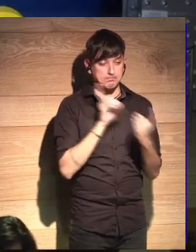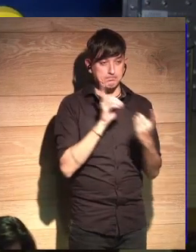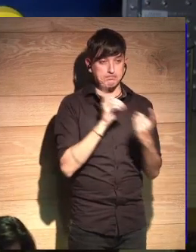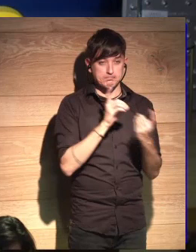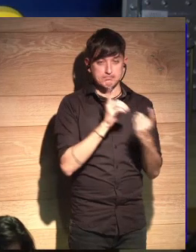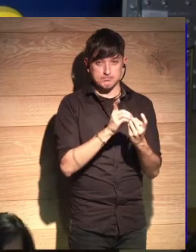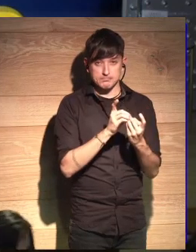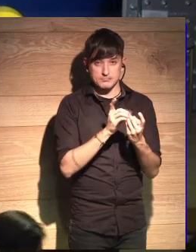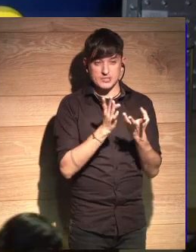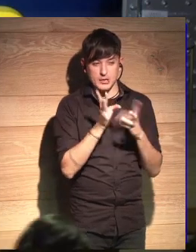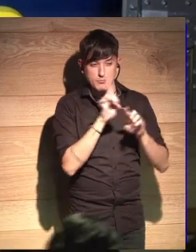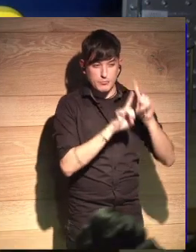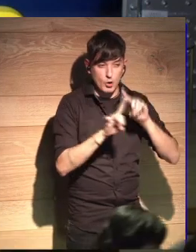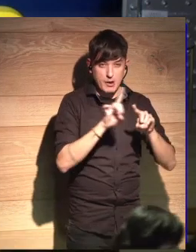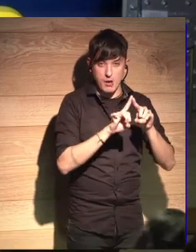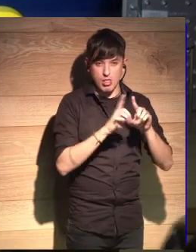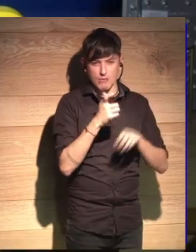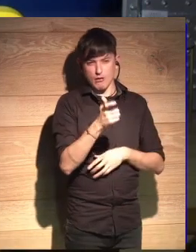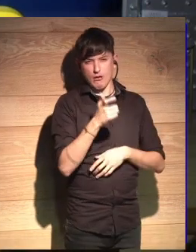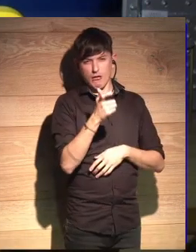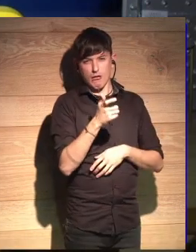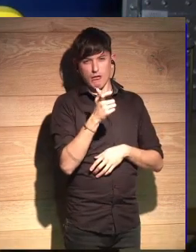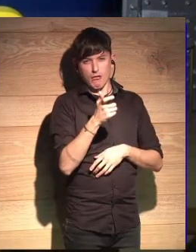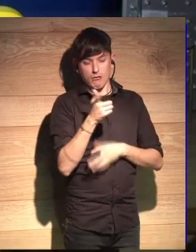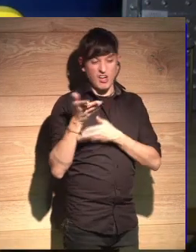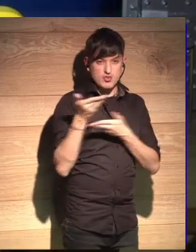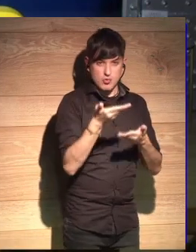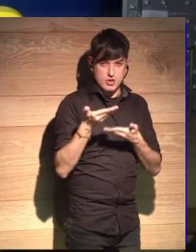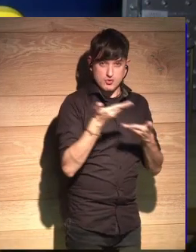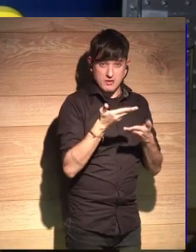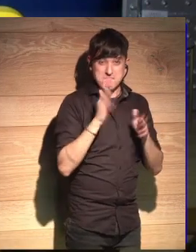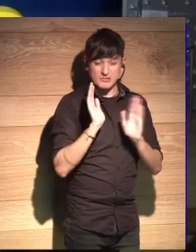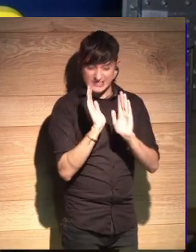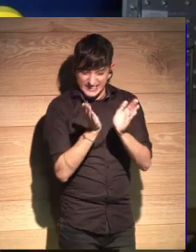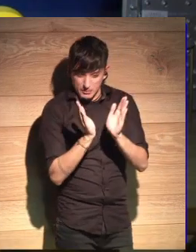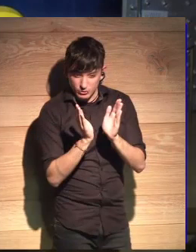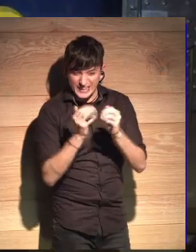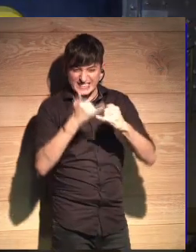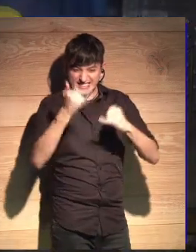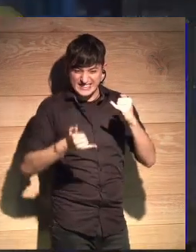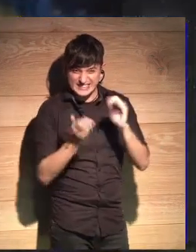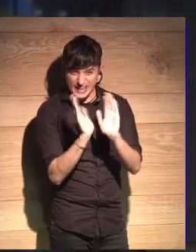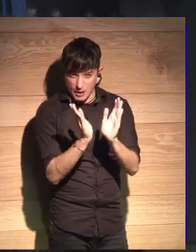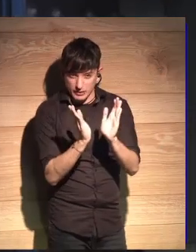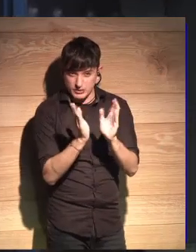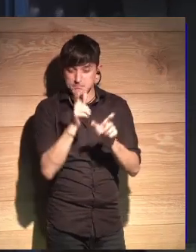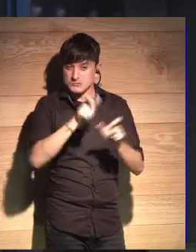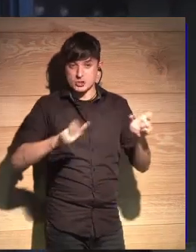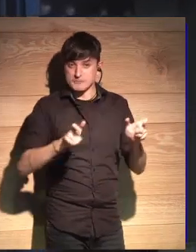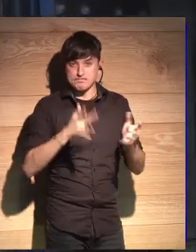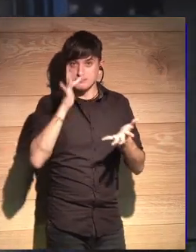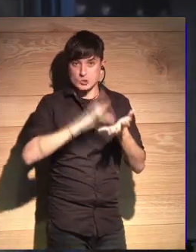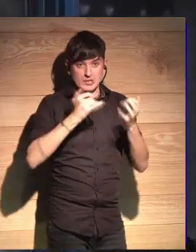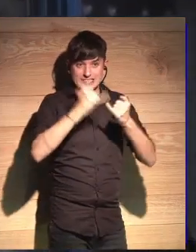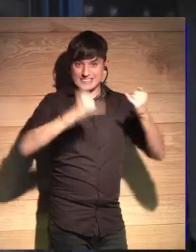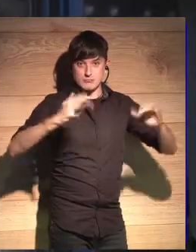problems. But crisis therapists help people who come in with a sudden crisis, such as the breakdown of